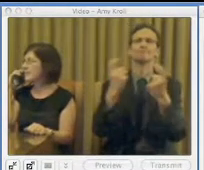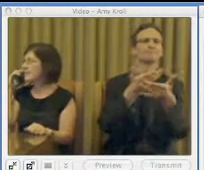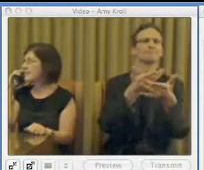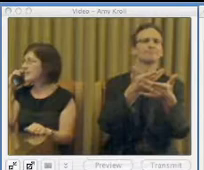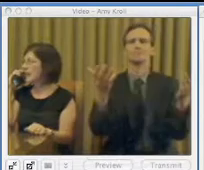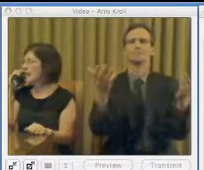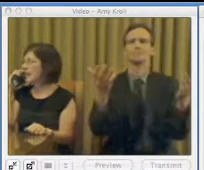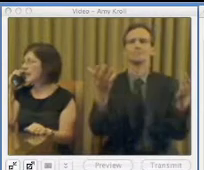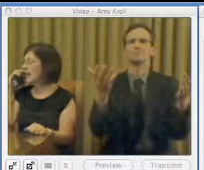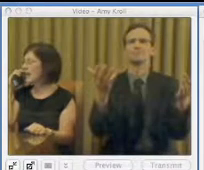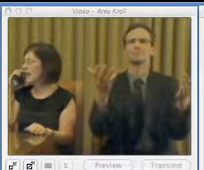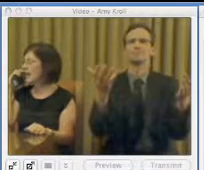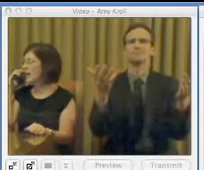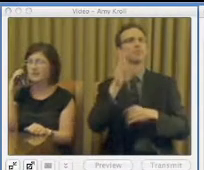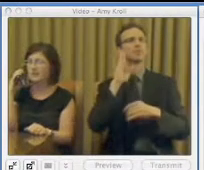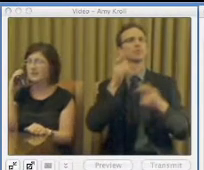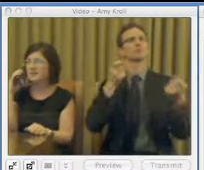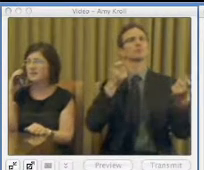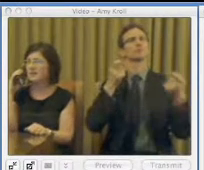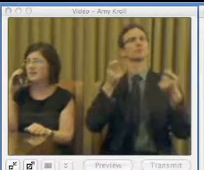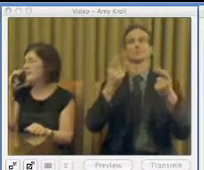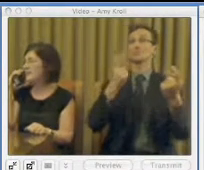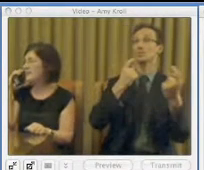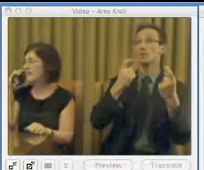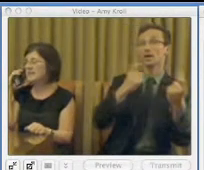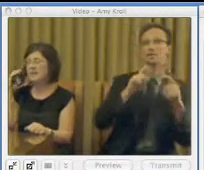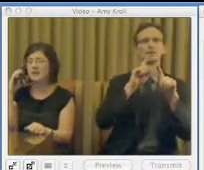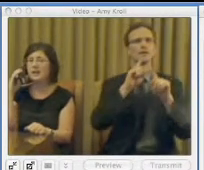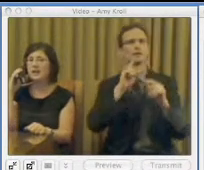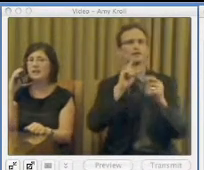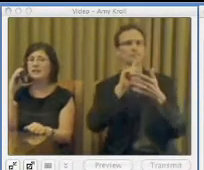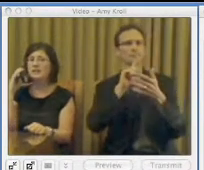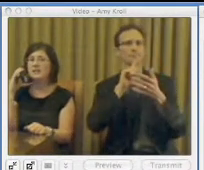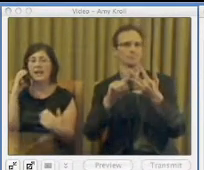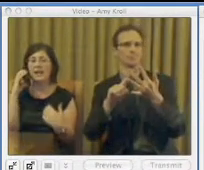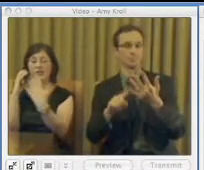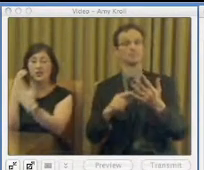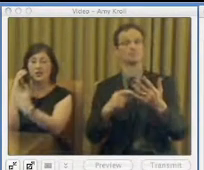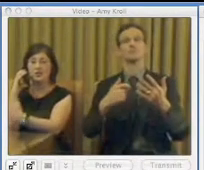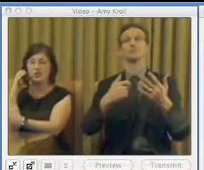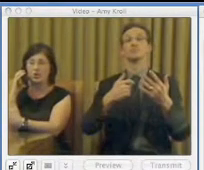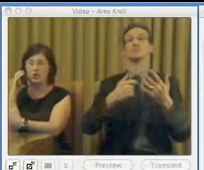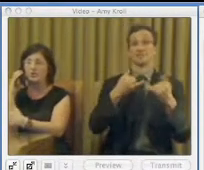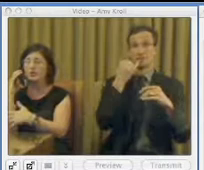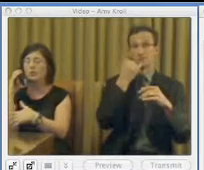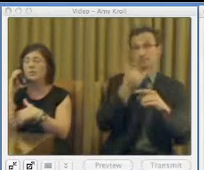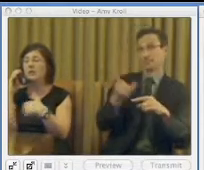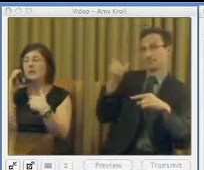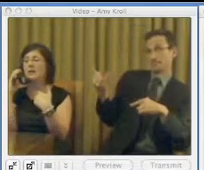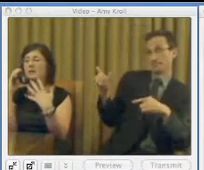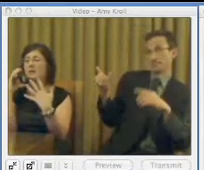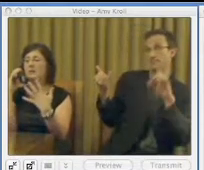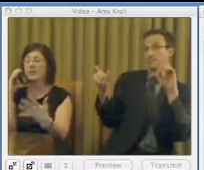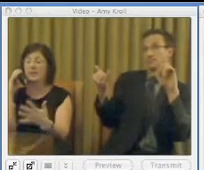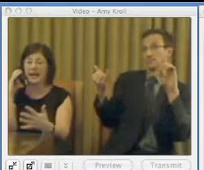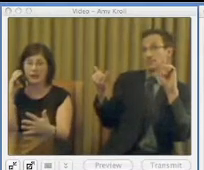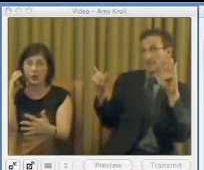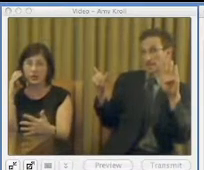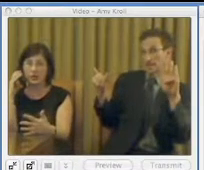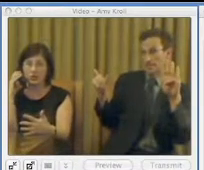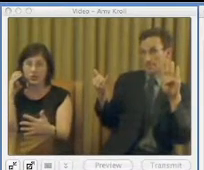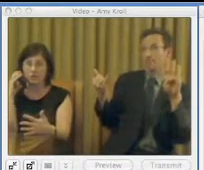Deb is going to field your questions that you have sent in. So I'll be handing the phone to her. She'll